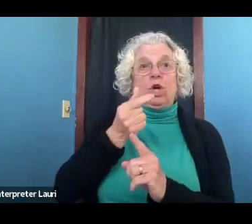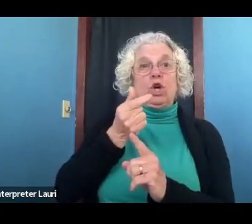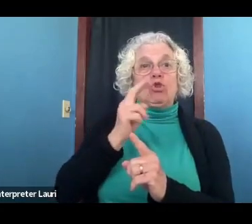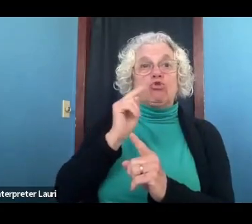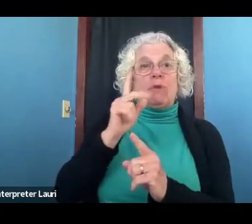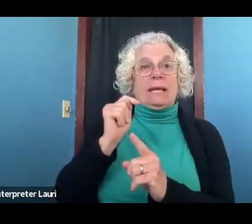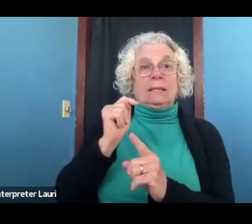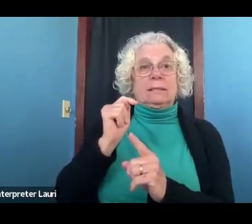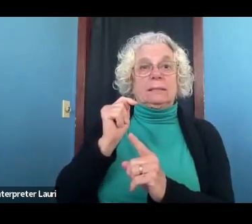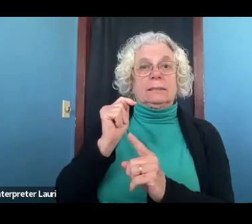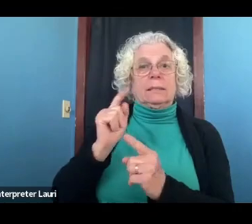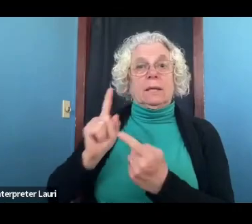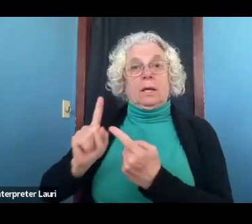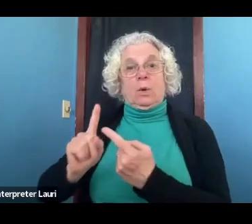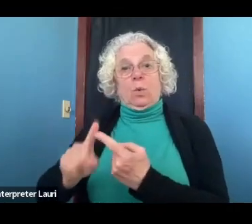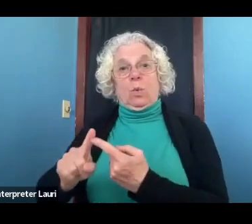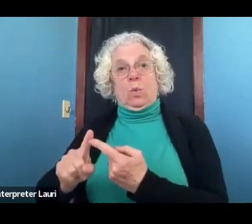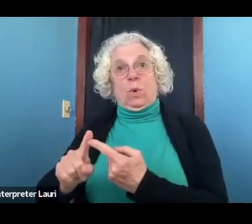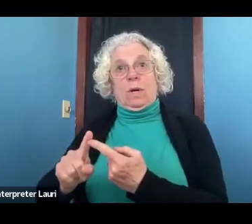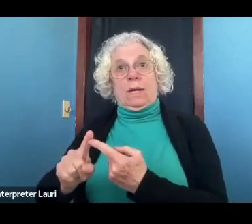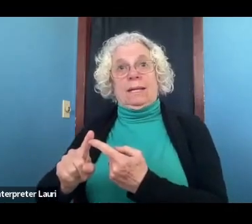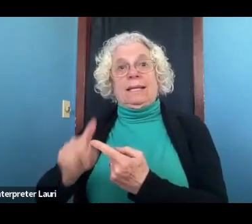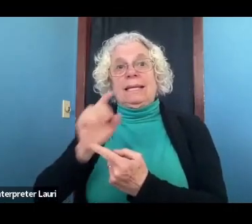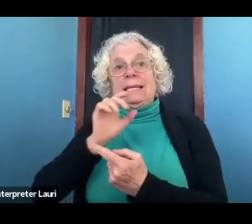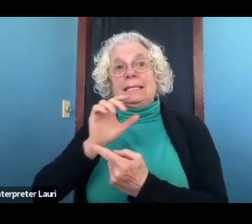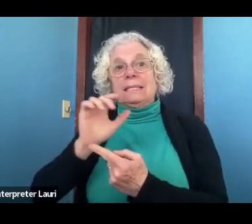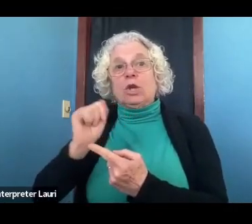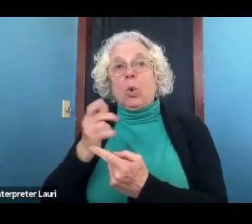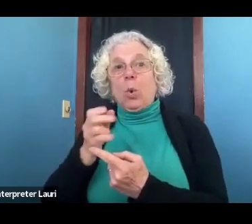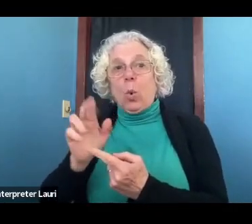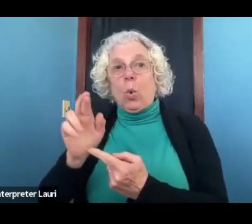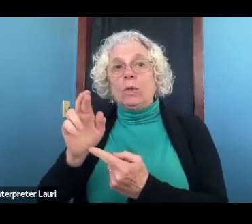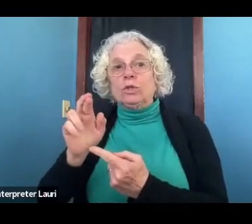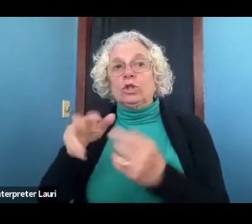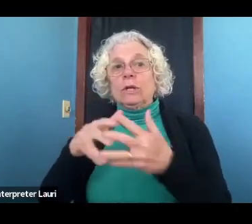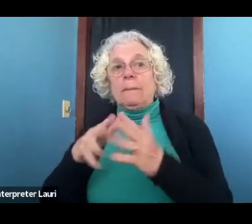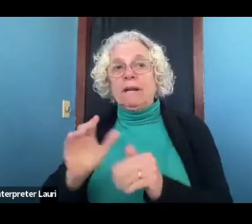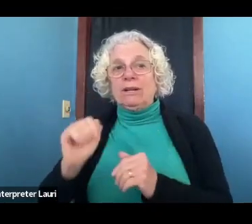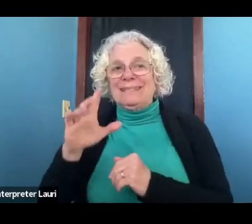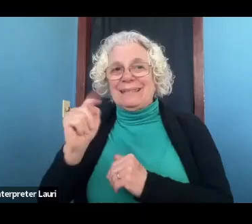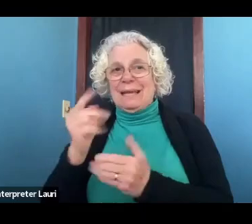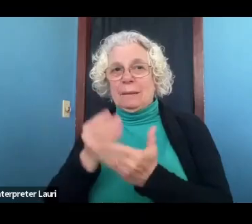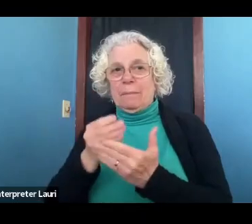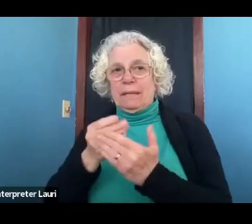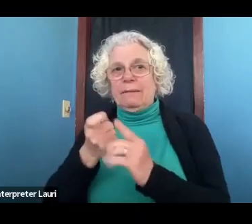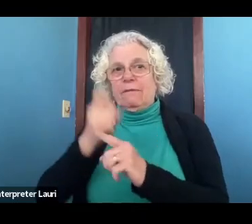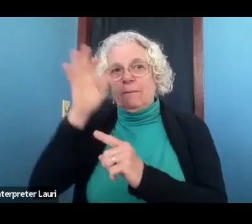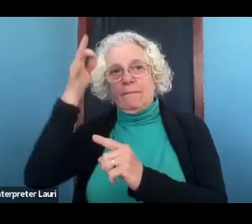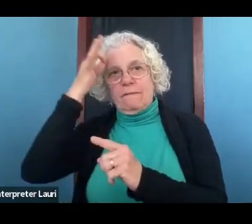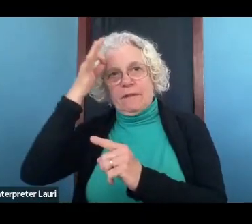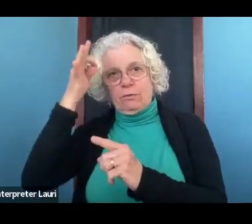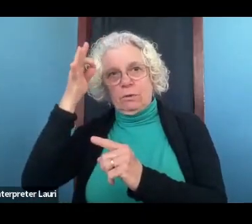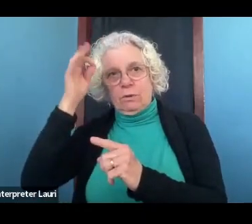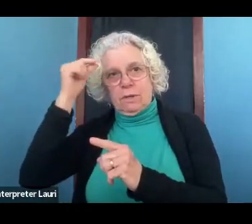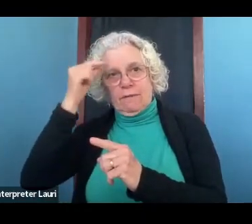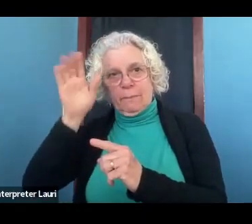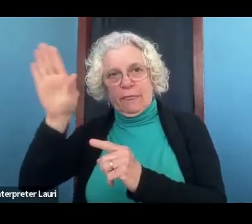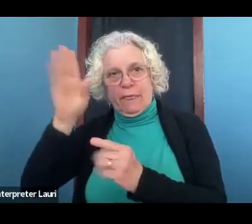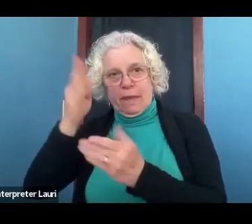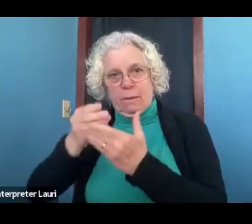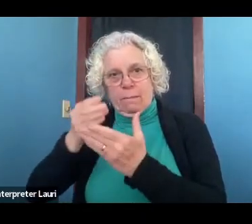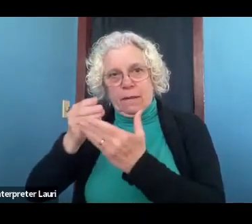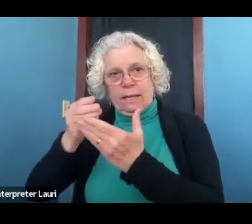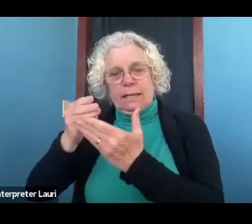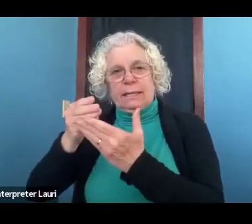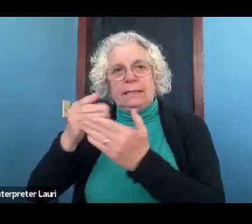most important of which, in my opinion, is the Older Americans Act funding that comes from the federal government through the